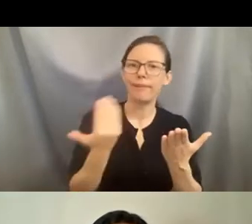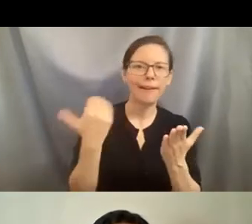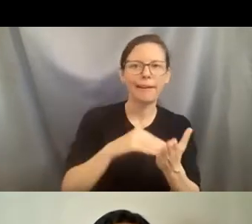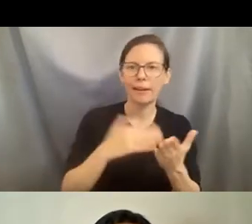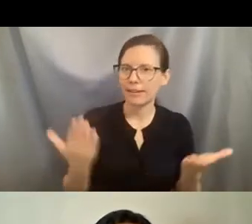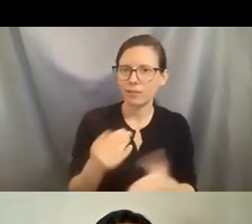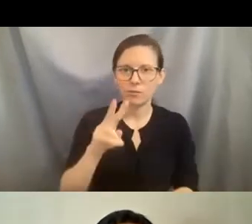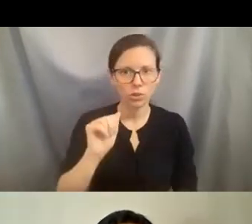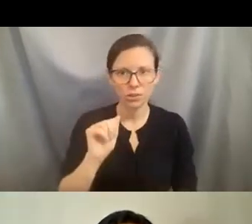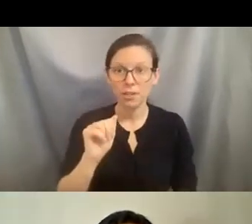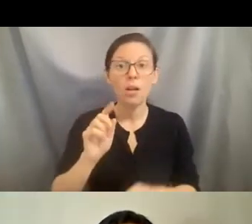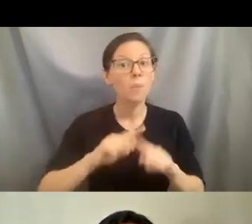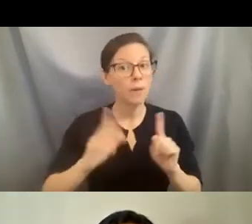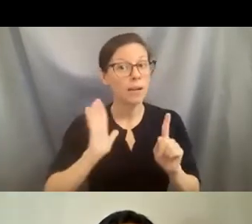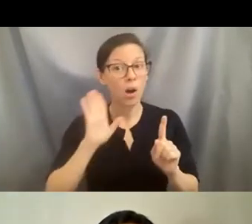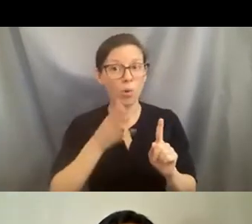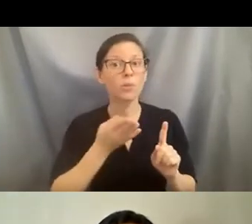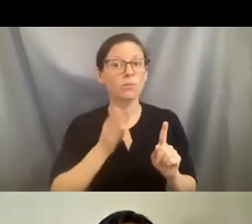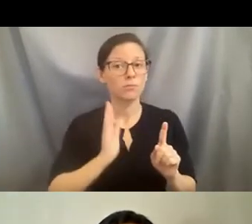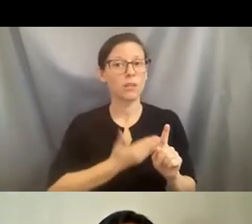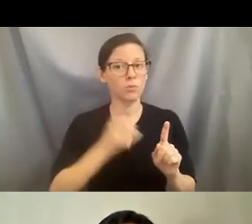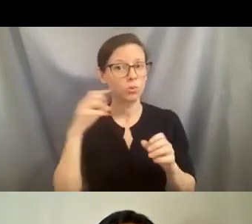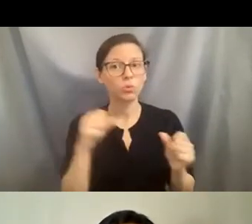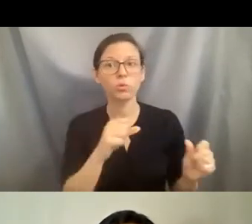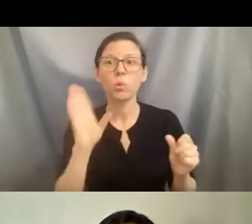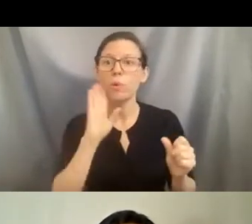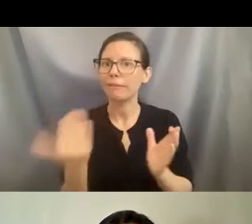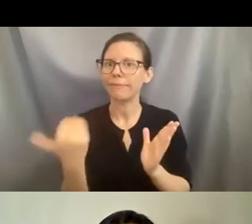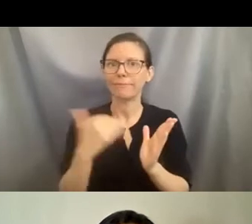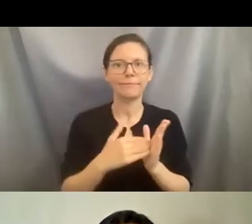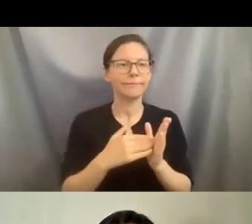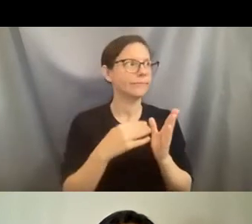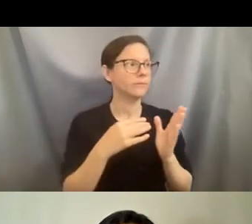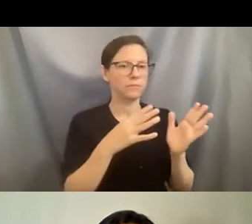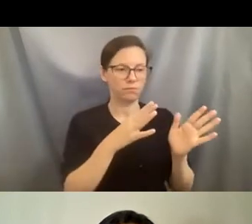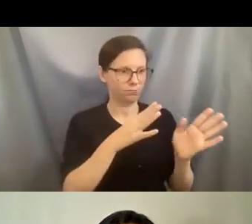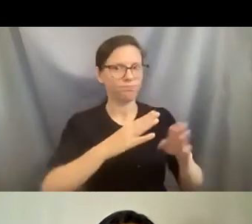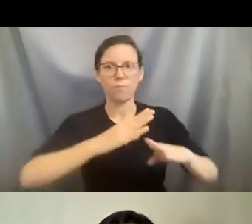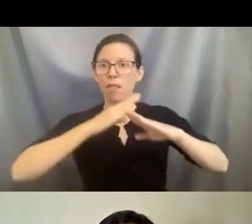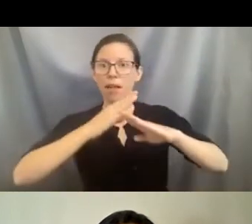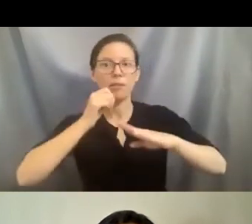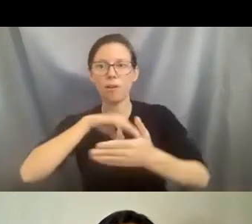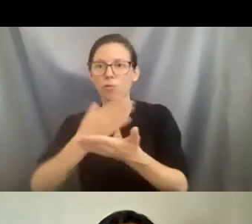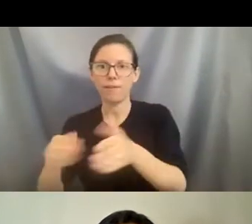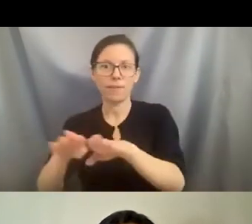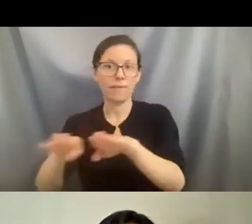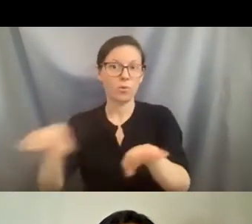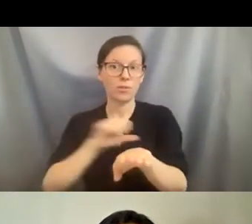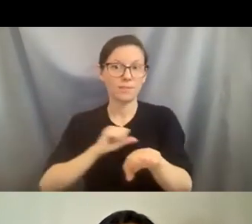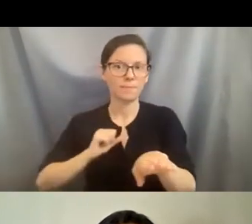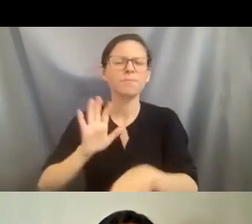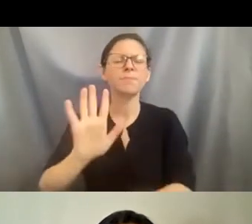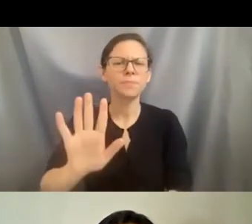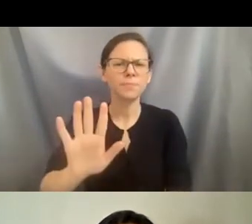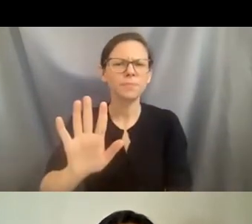Certainly our strategy will, of course, be to make sure that they don't get to the Senate floor. But I want to make one correction to